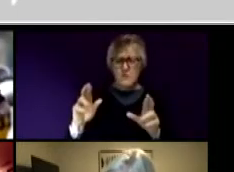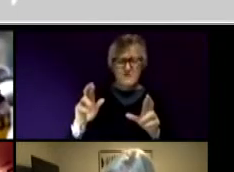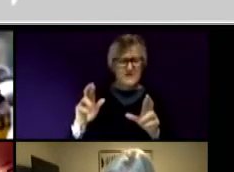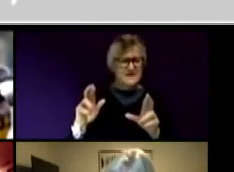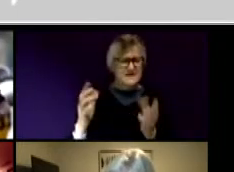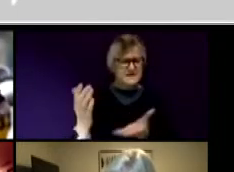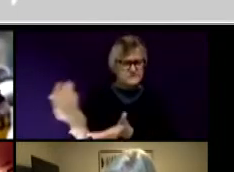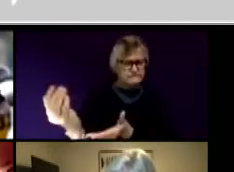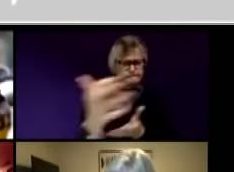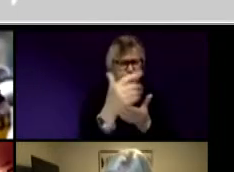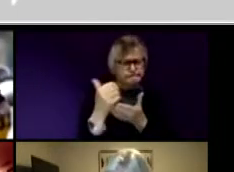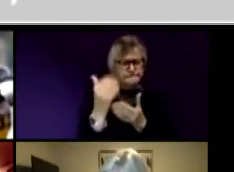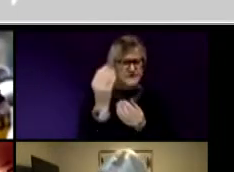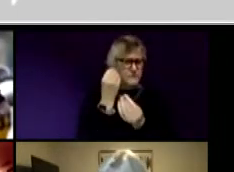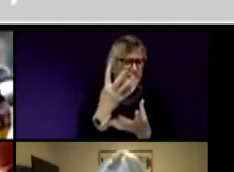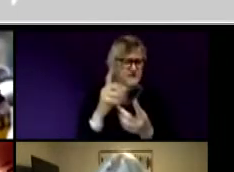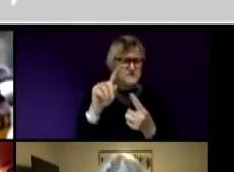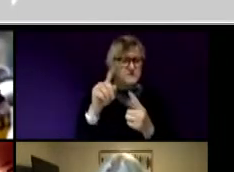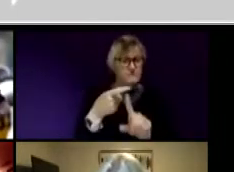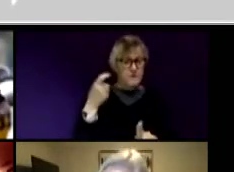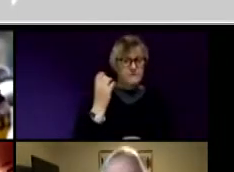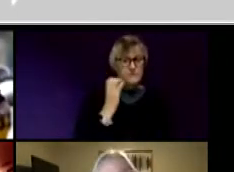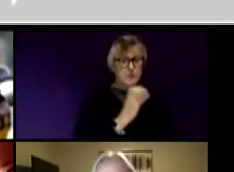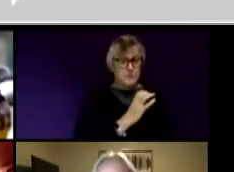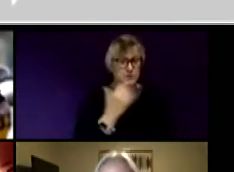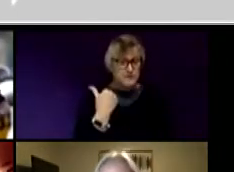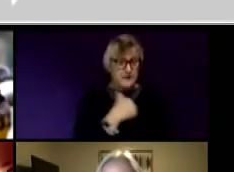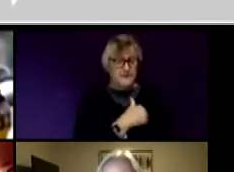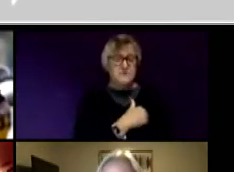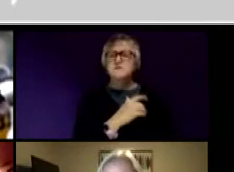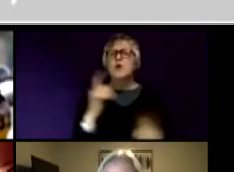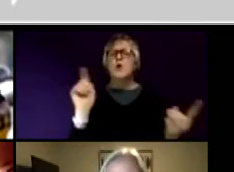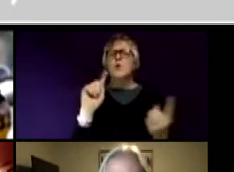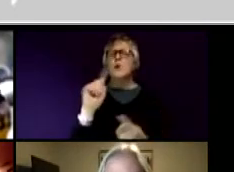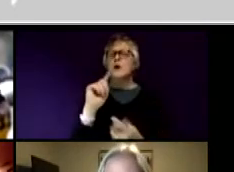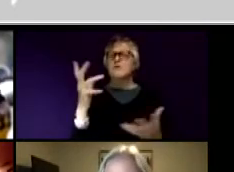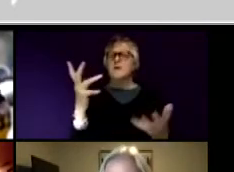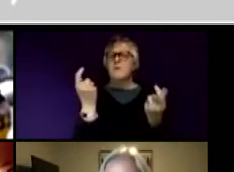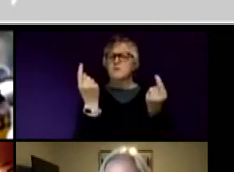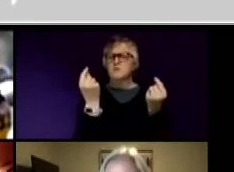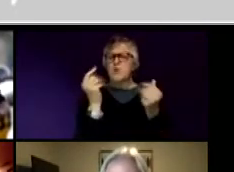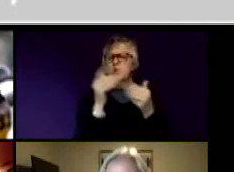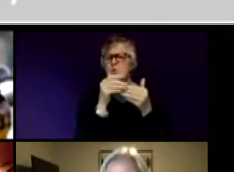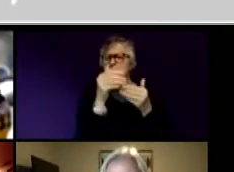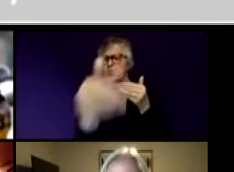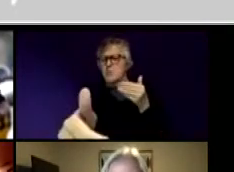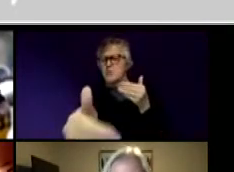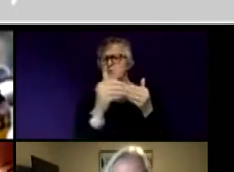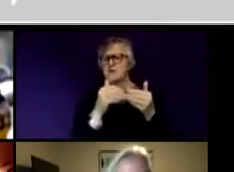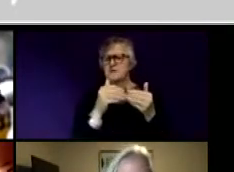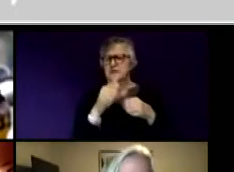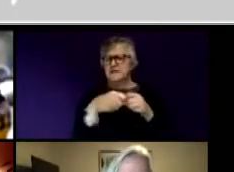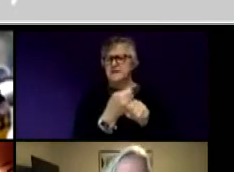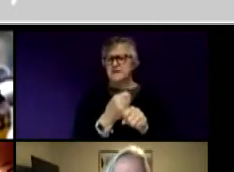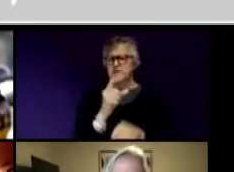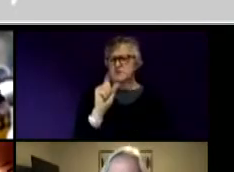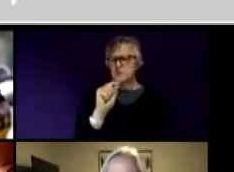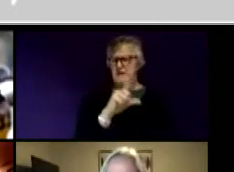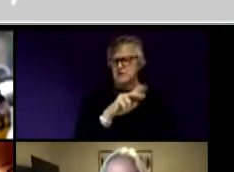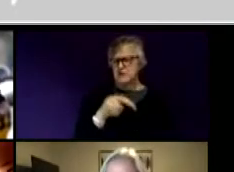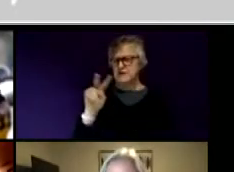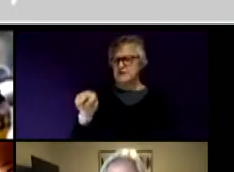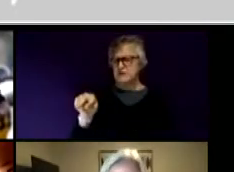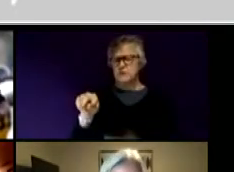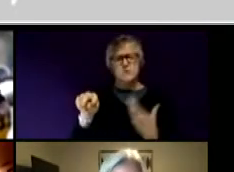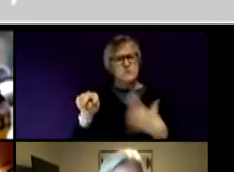community members about where they'd like to see the PCCEP go in the year 2022. So that's a really important piece that